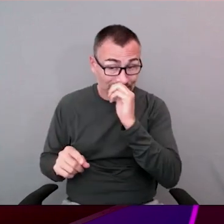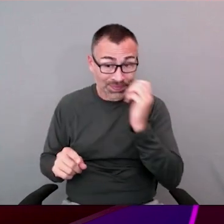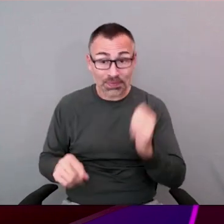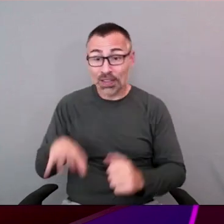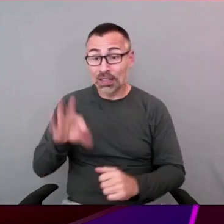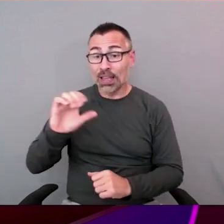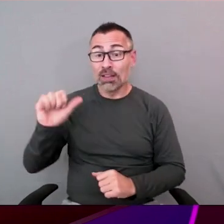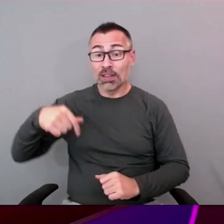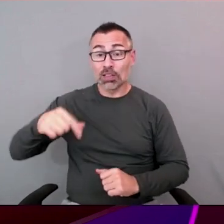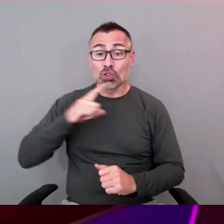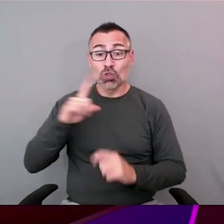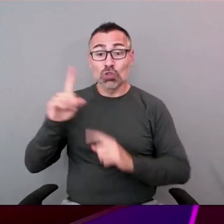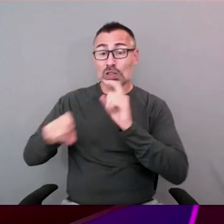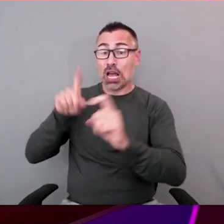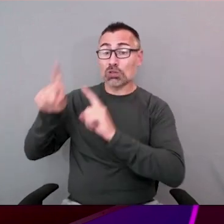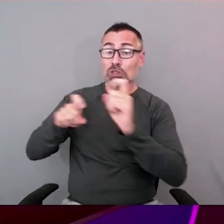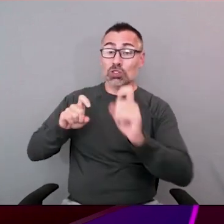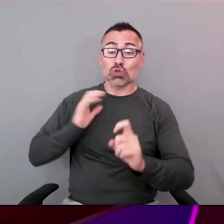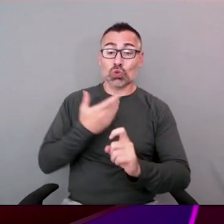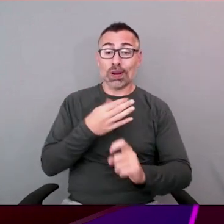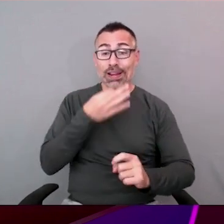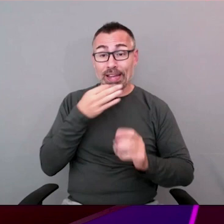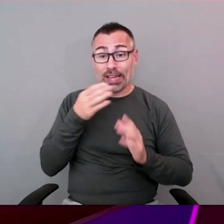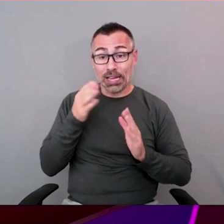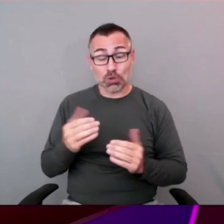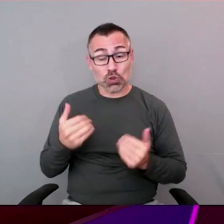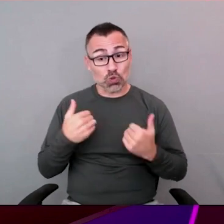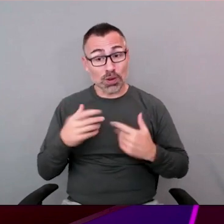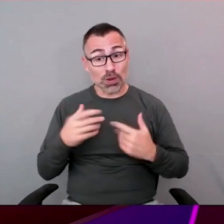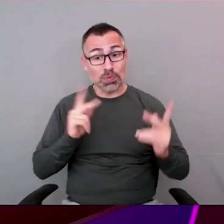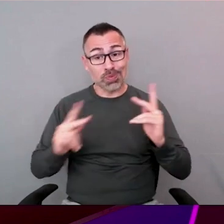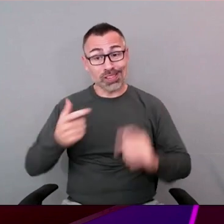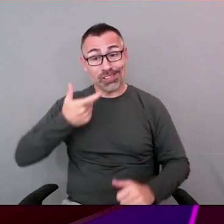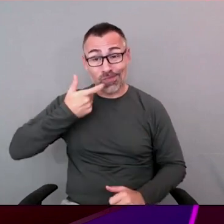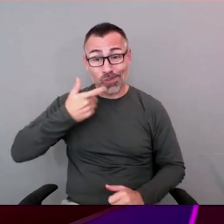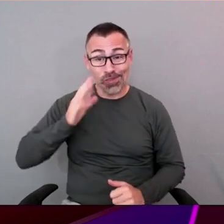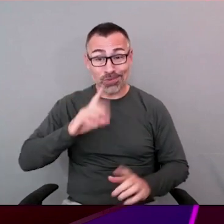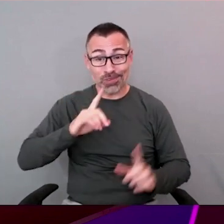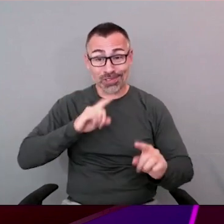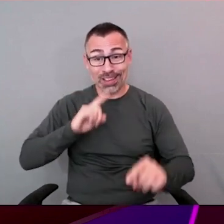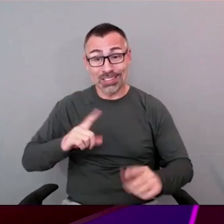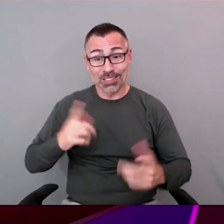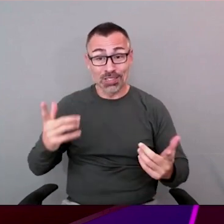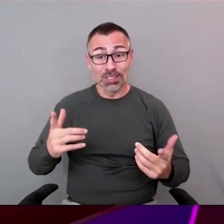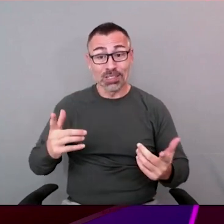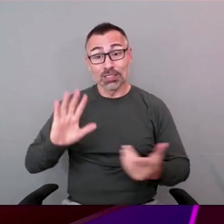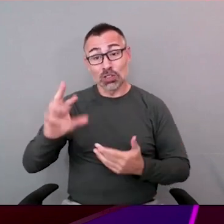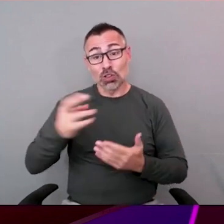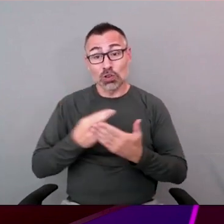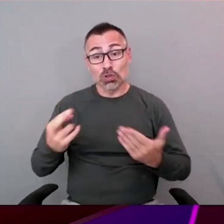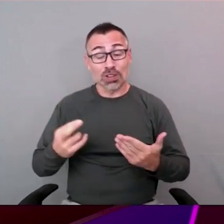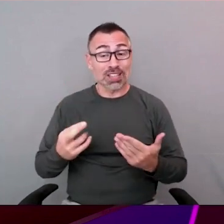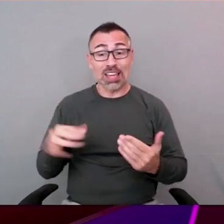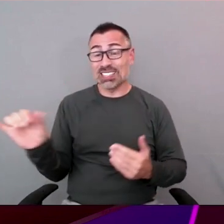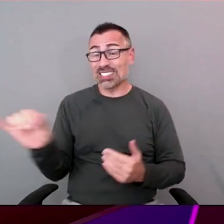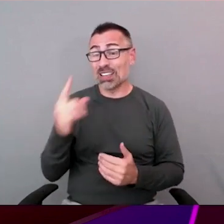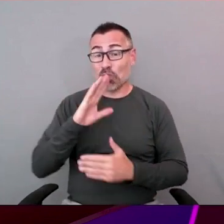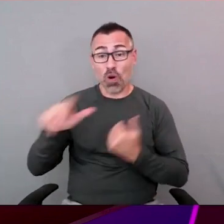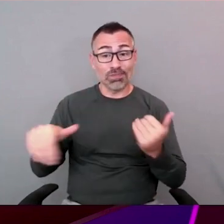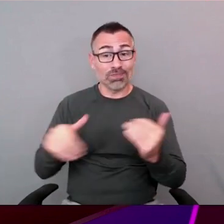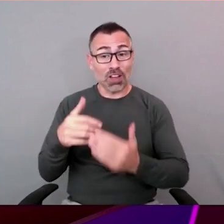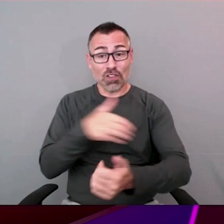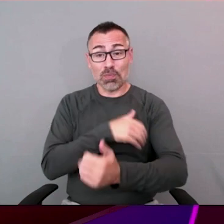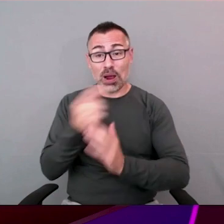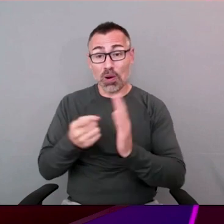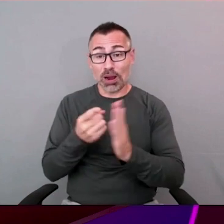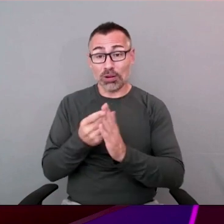questions to the experts. We have folks on the phone there for you as a resource, and that's for all of our Power Hour series. Yeah, and what's really cool about AWS Power